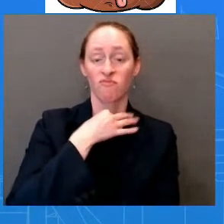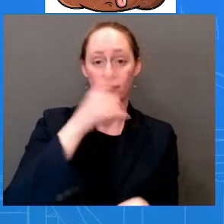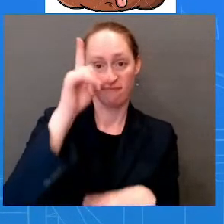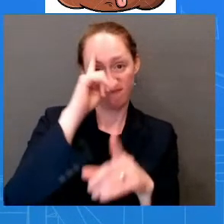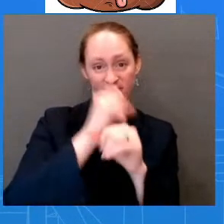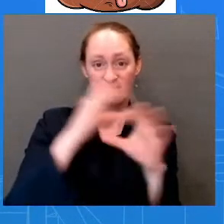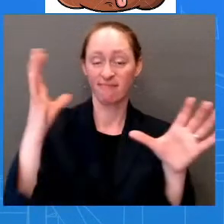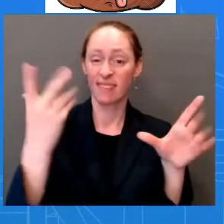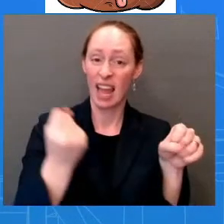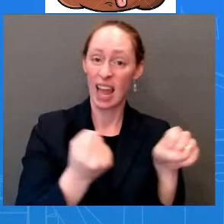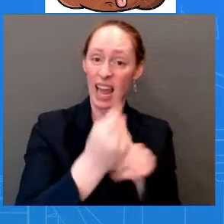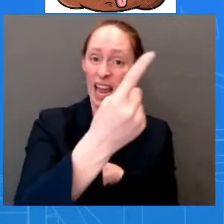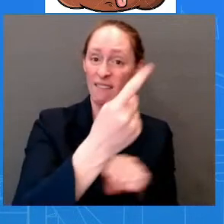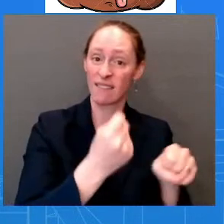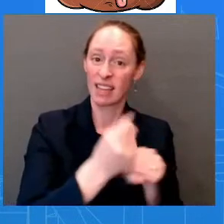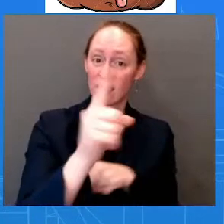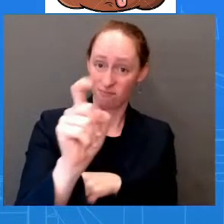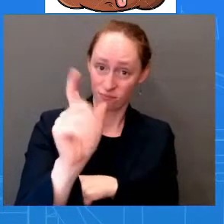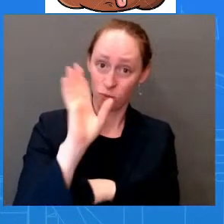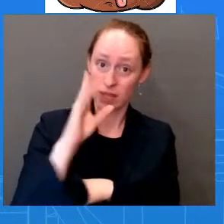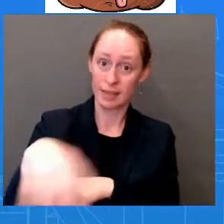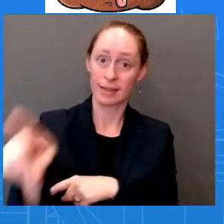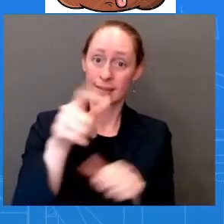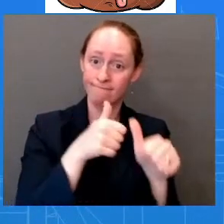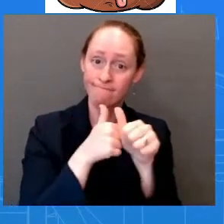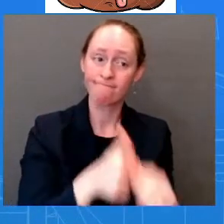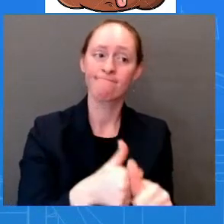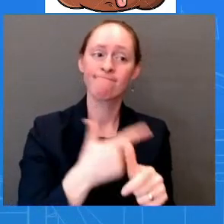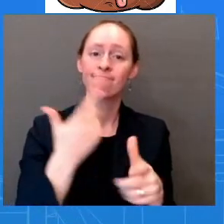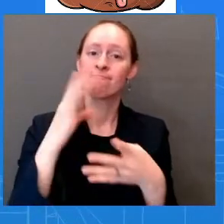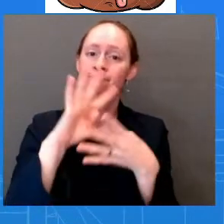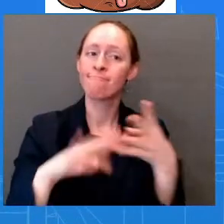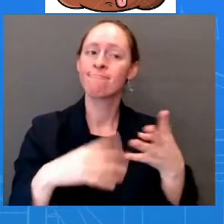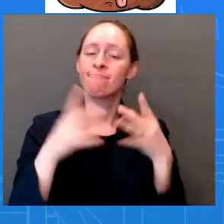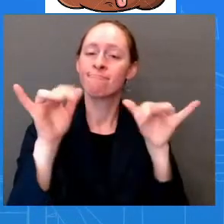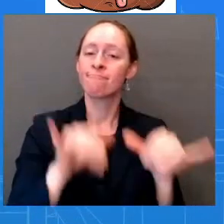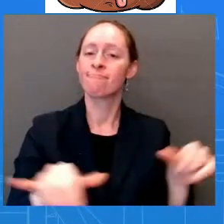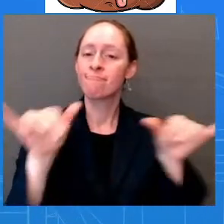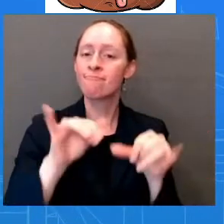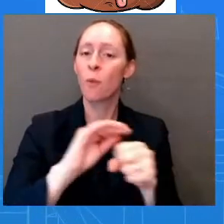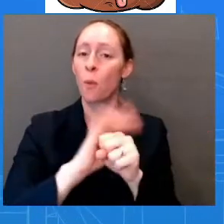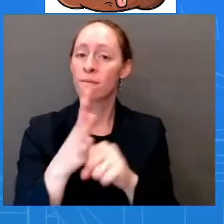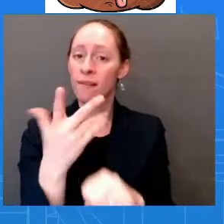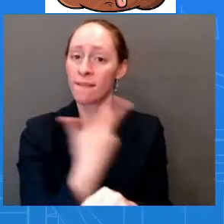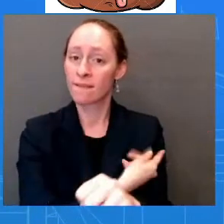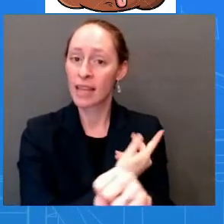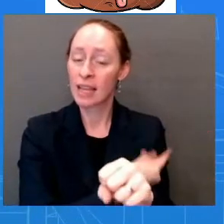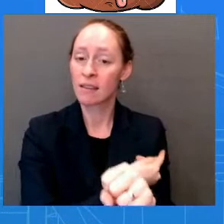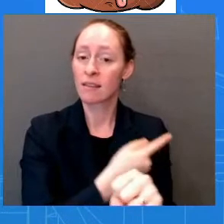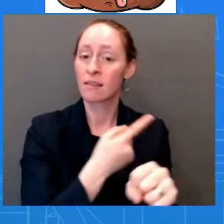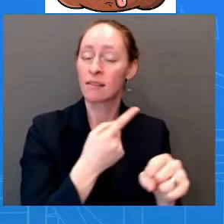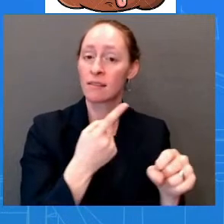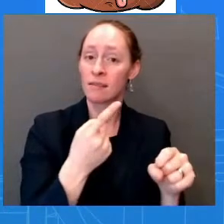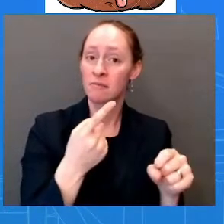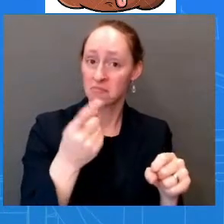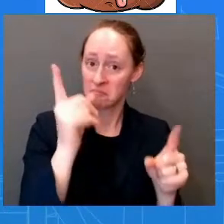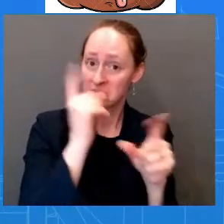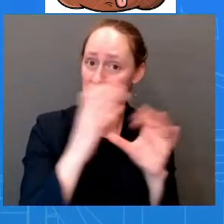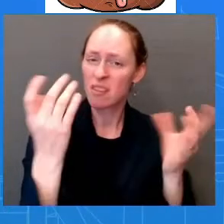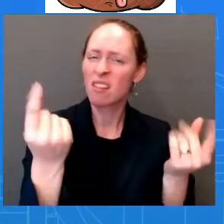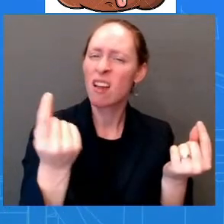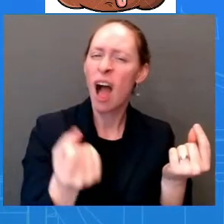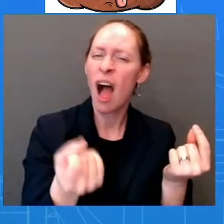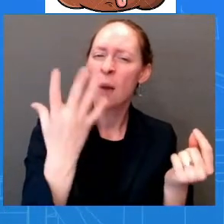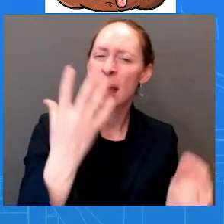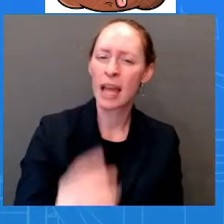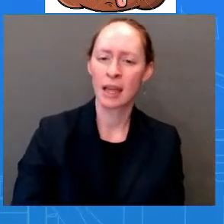you hoping to achieve? Yeah, so we don't have a target. At this moment, I do believe that given where we are with COVID and the evolution of